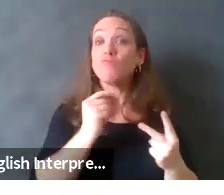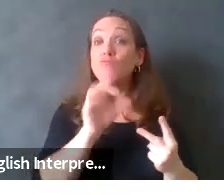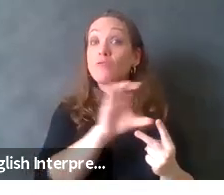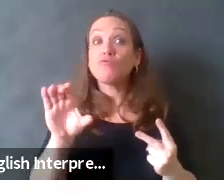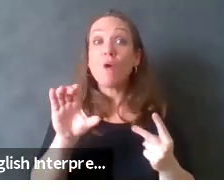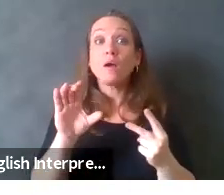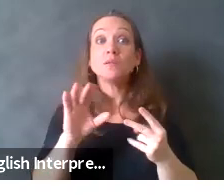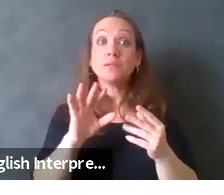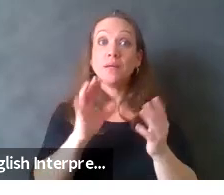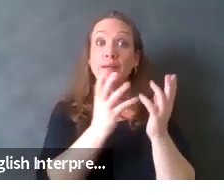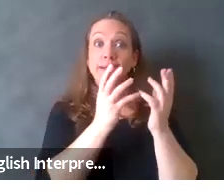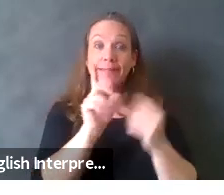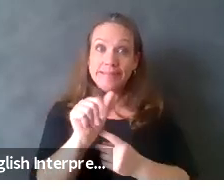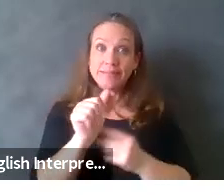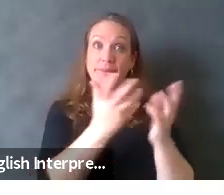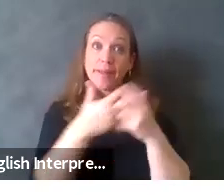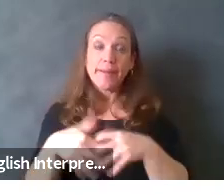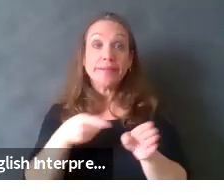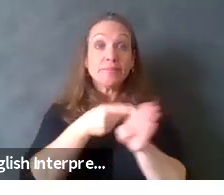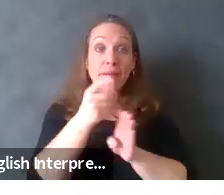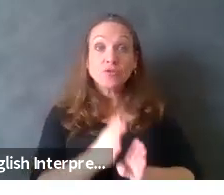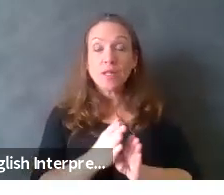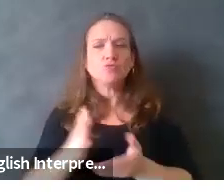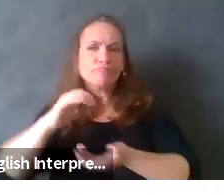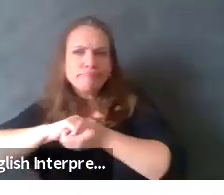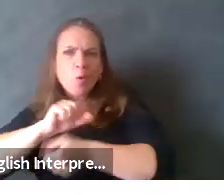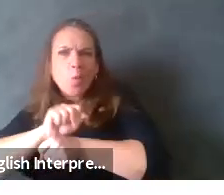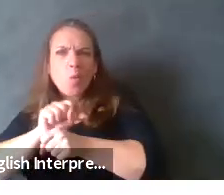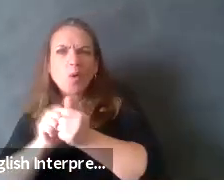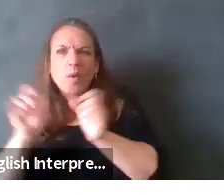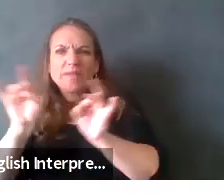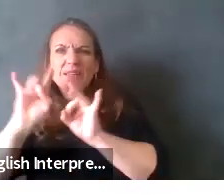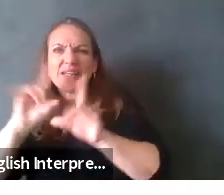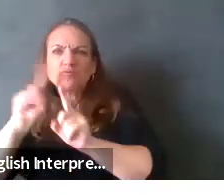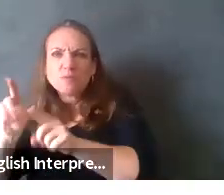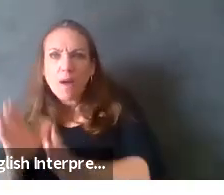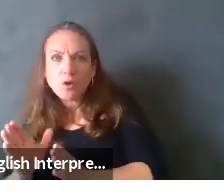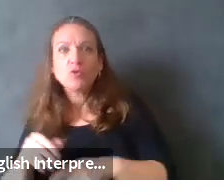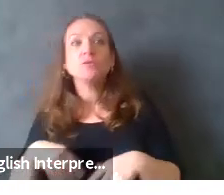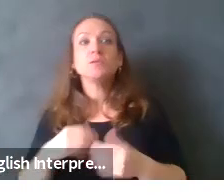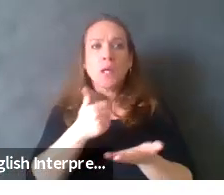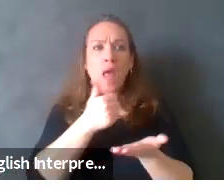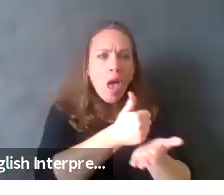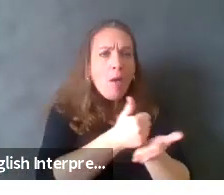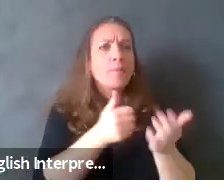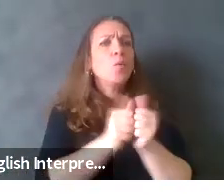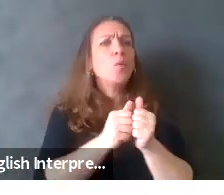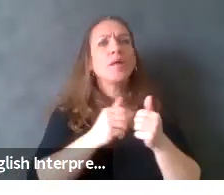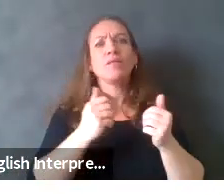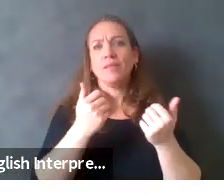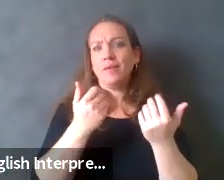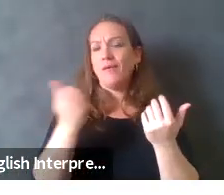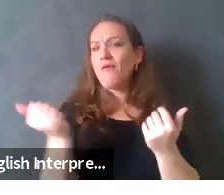in collaboration with disaster health services responders, assist disaster relief operations in meeting the needs